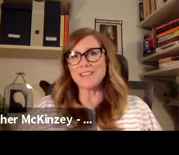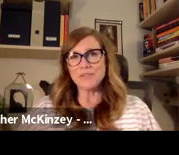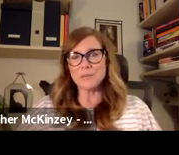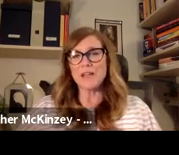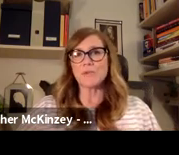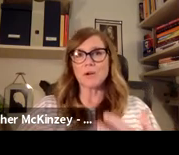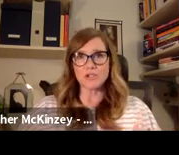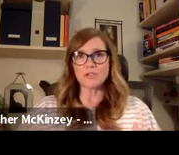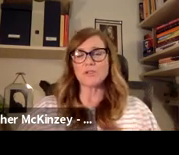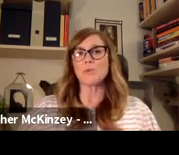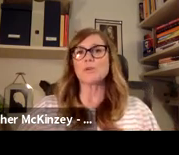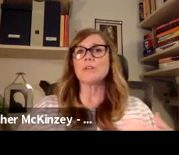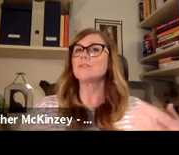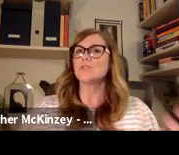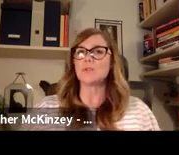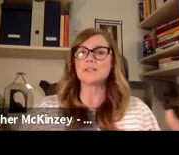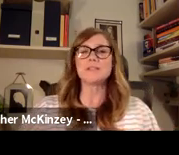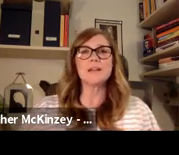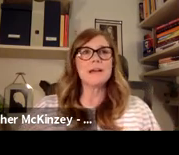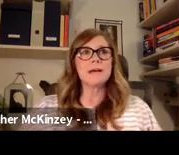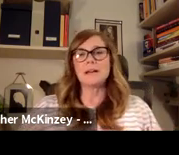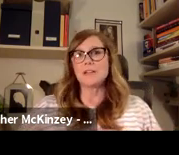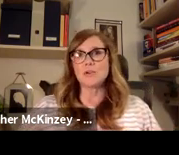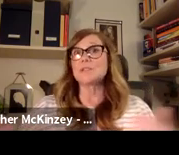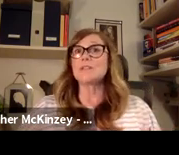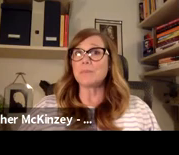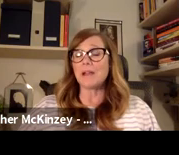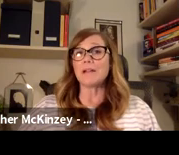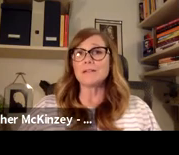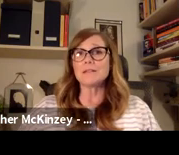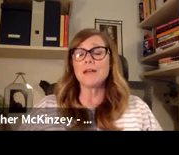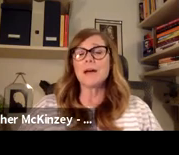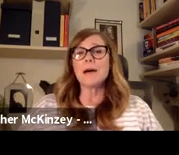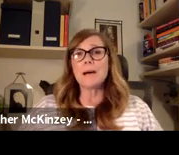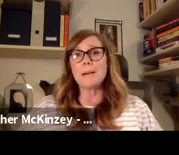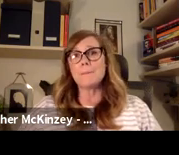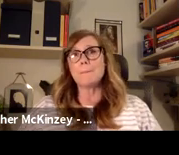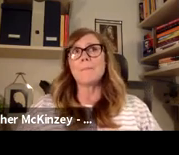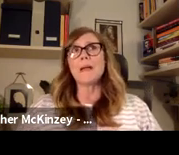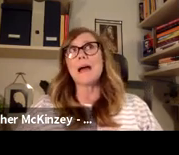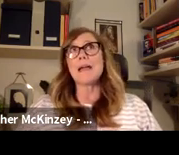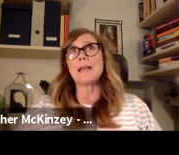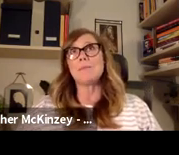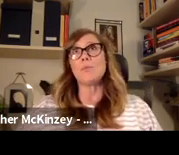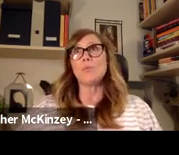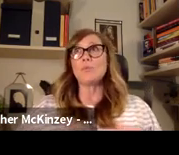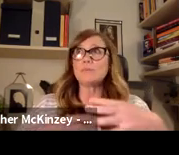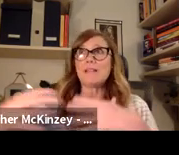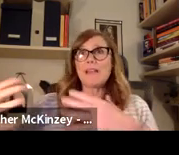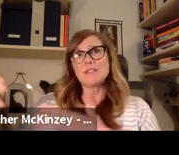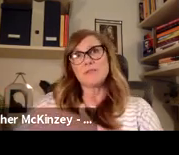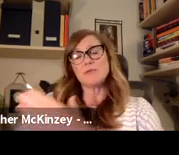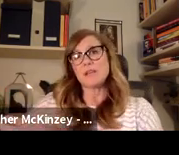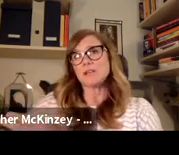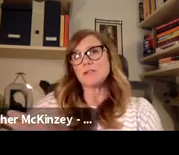like myself to become coaches to work with students, adults, and parents. I